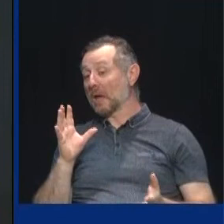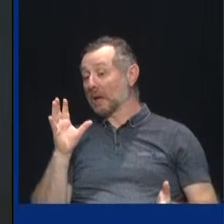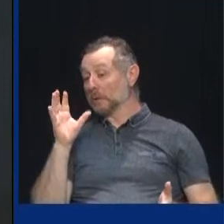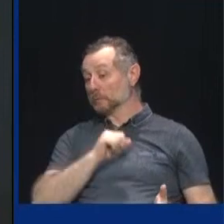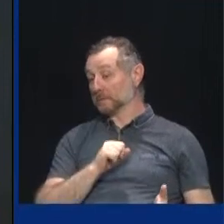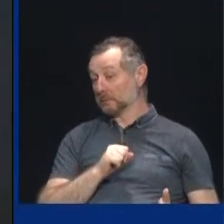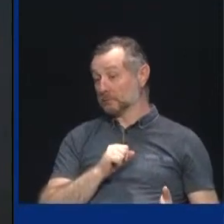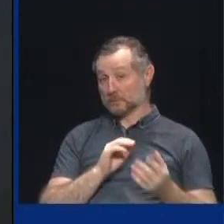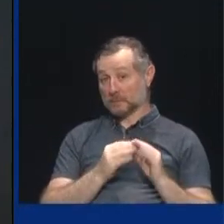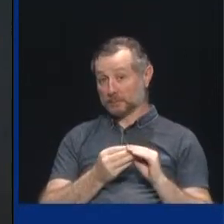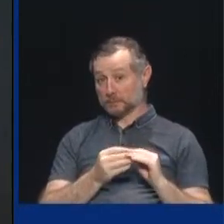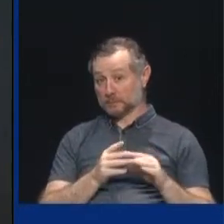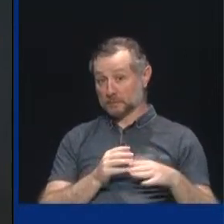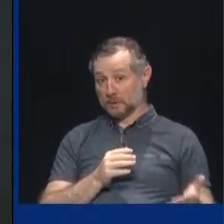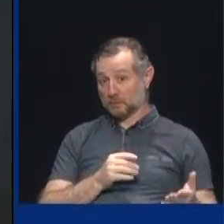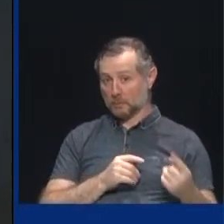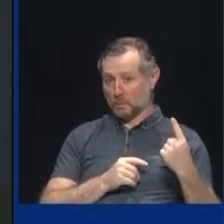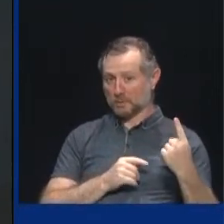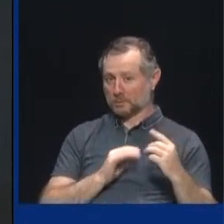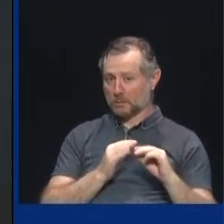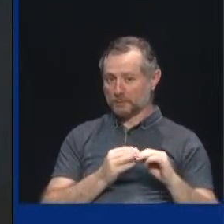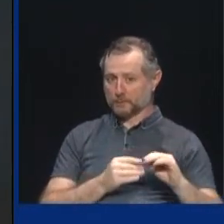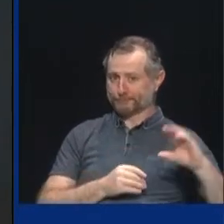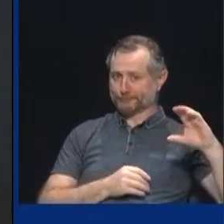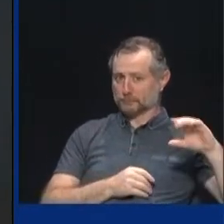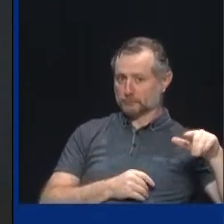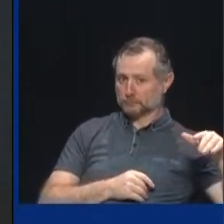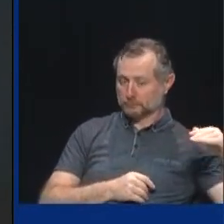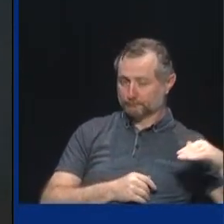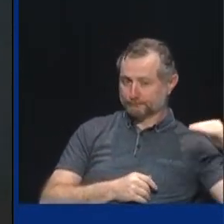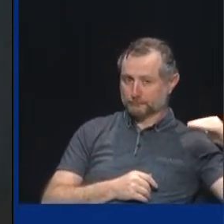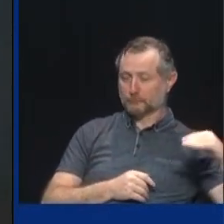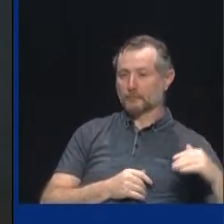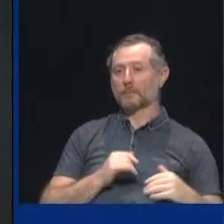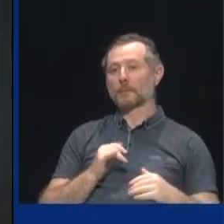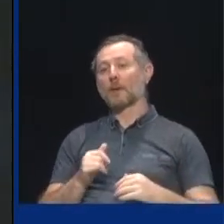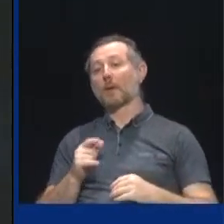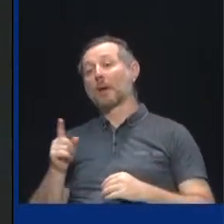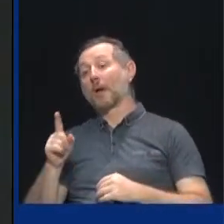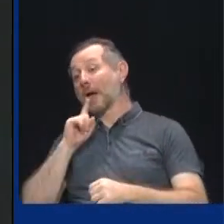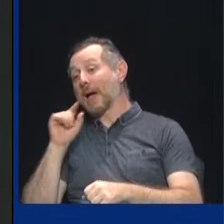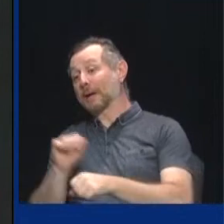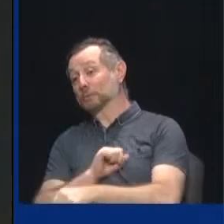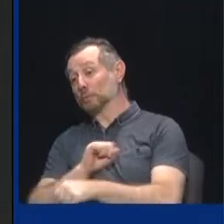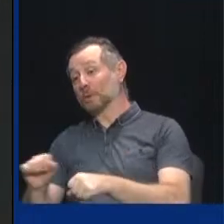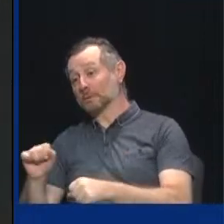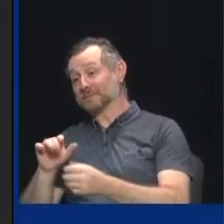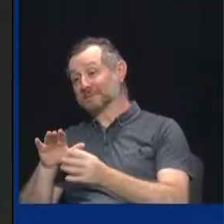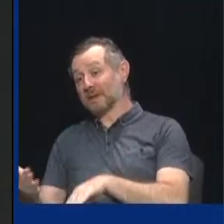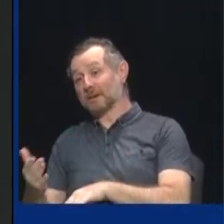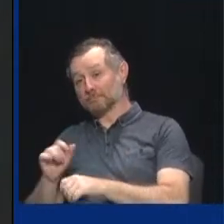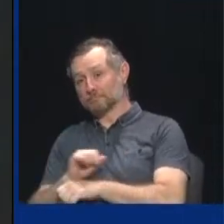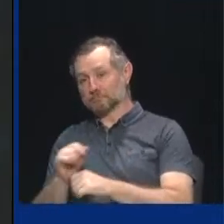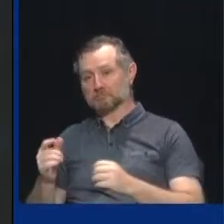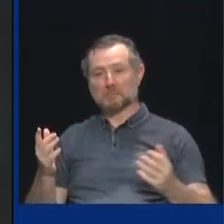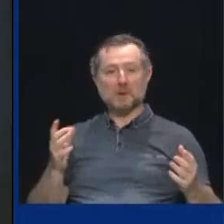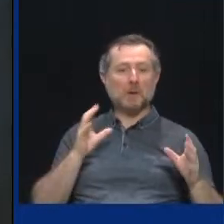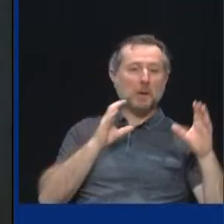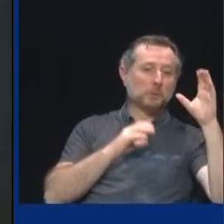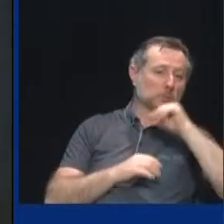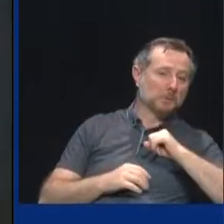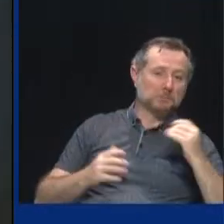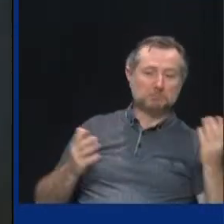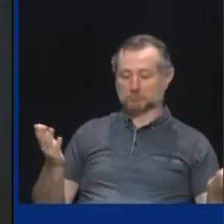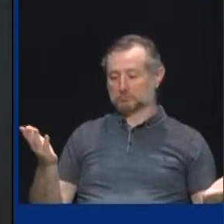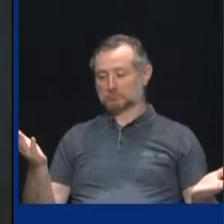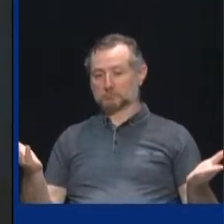that's one number. The actual death and presumed dead, that's the CDC number. Our number is actual